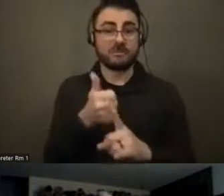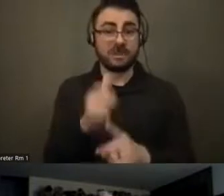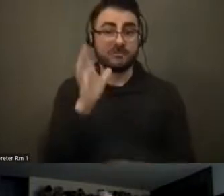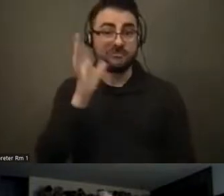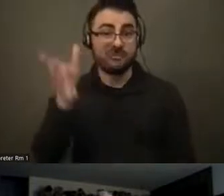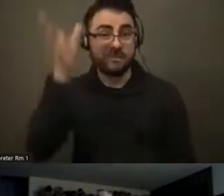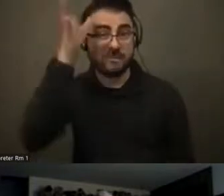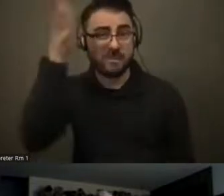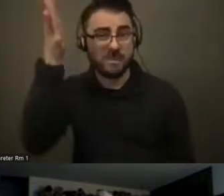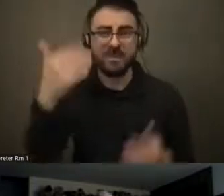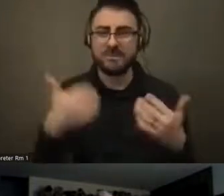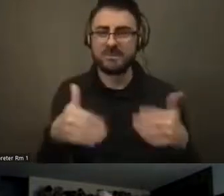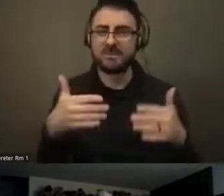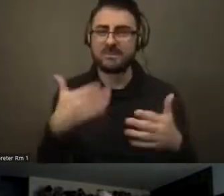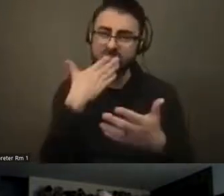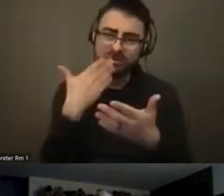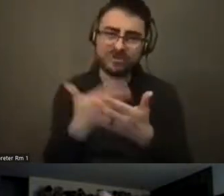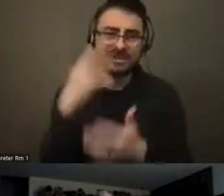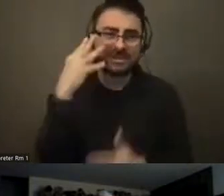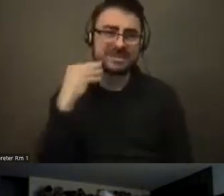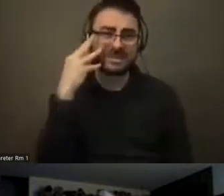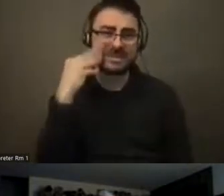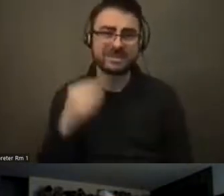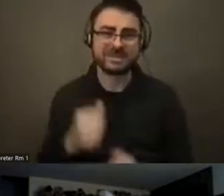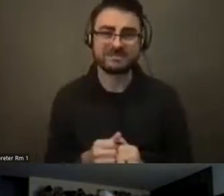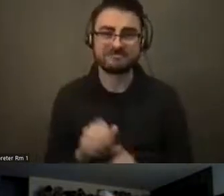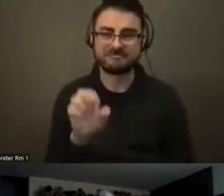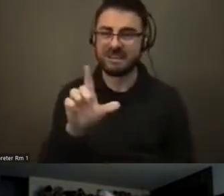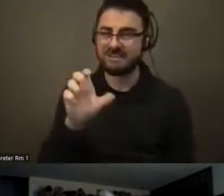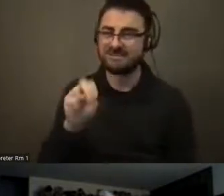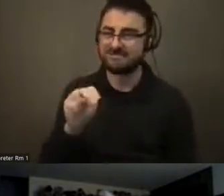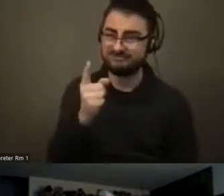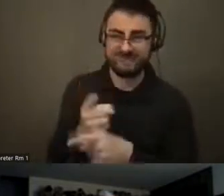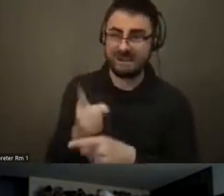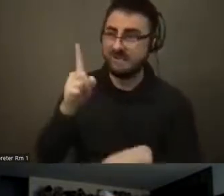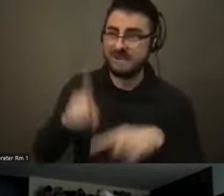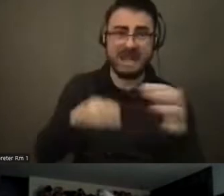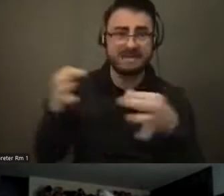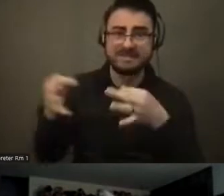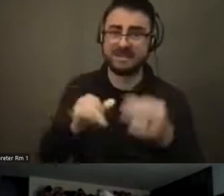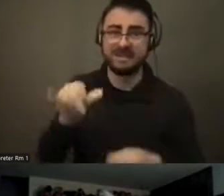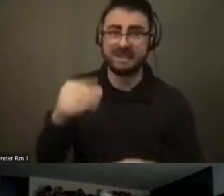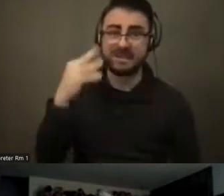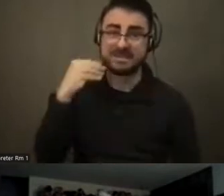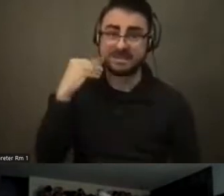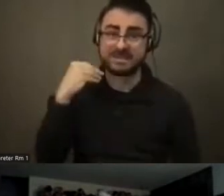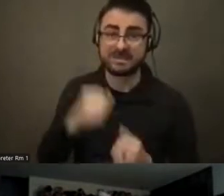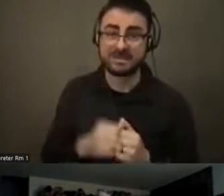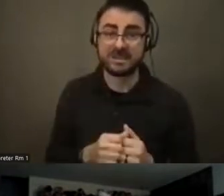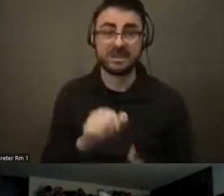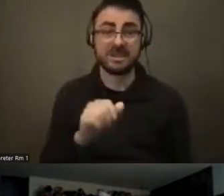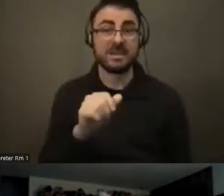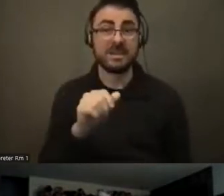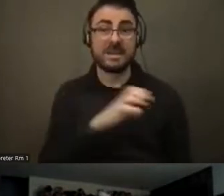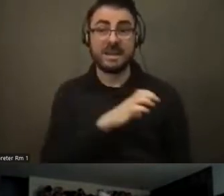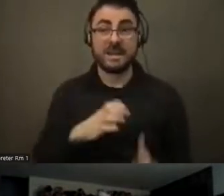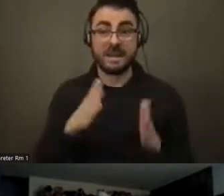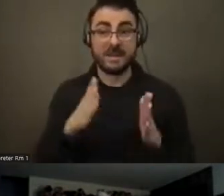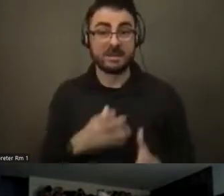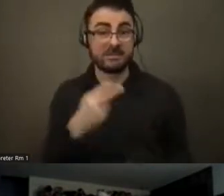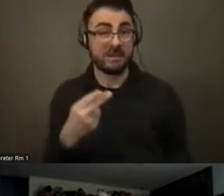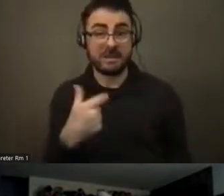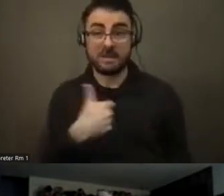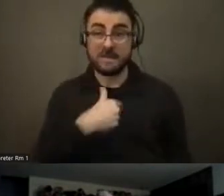There's just no way to explain it, is there? I am not a parent, nor am I a grandparent, but I